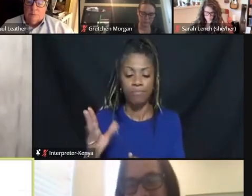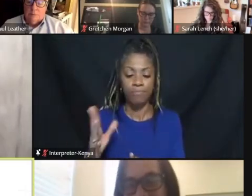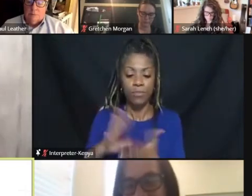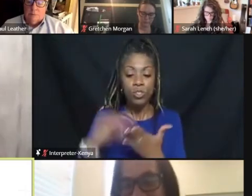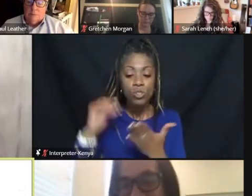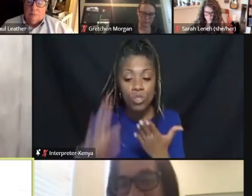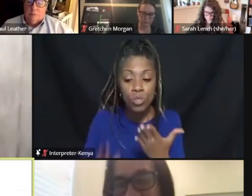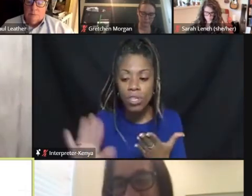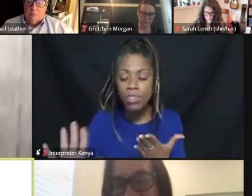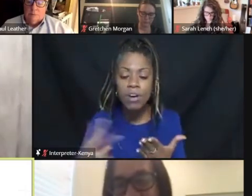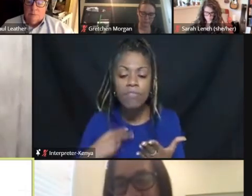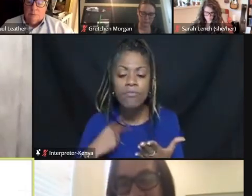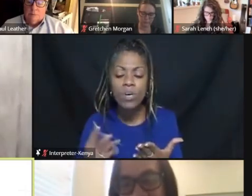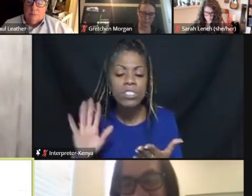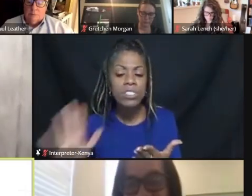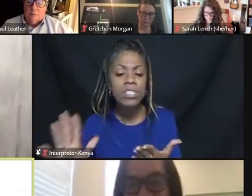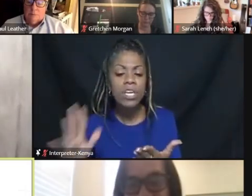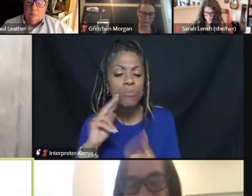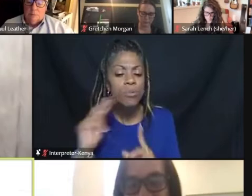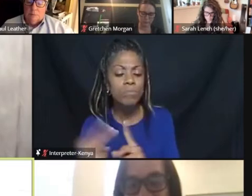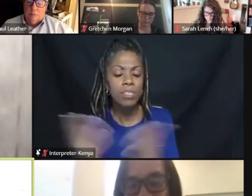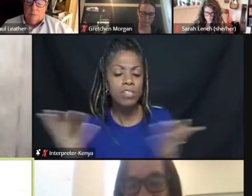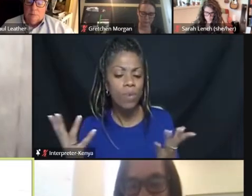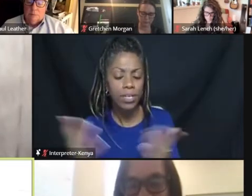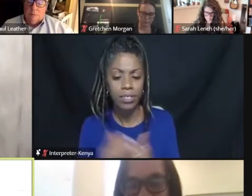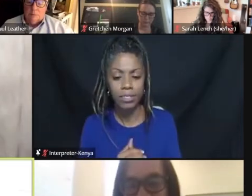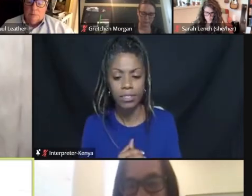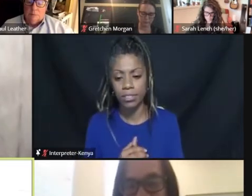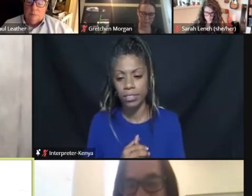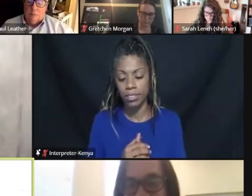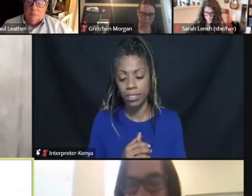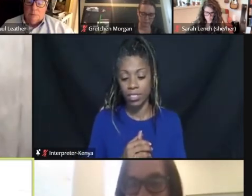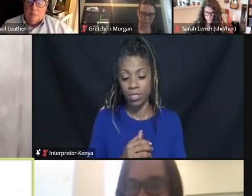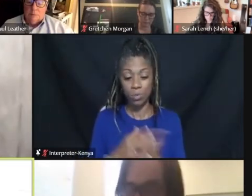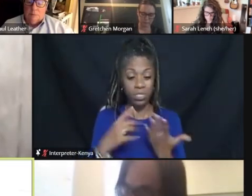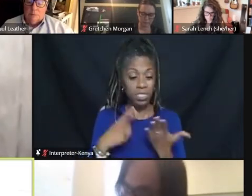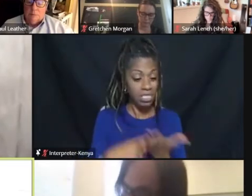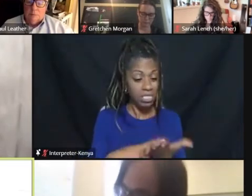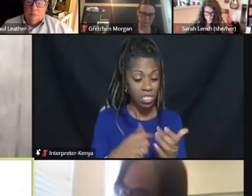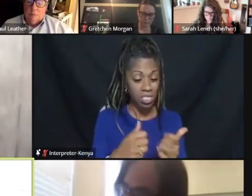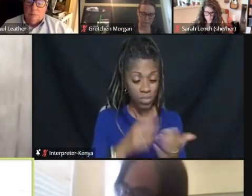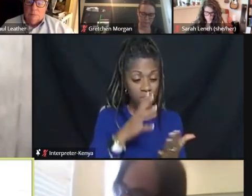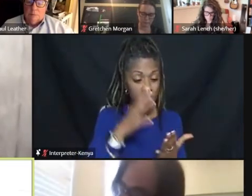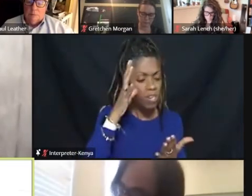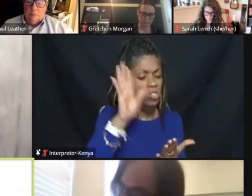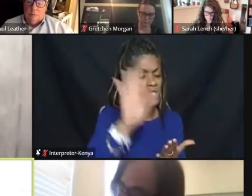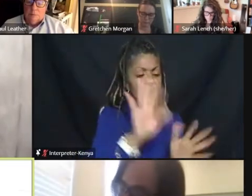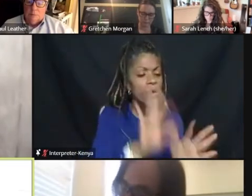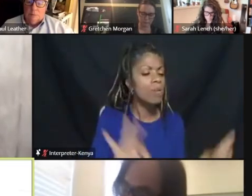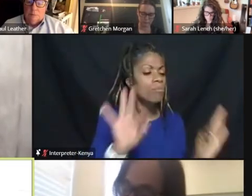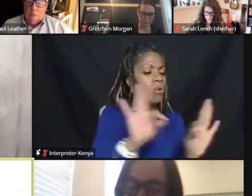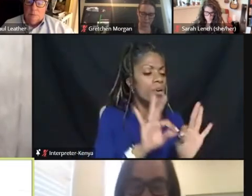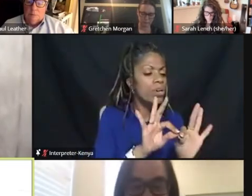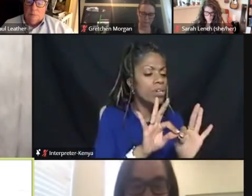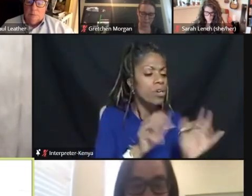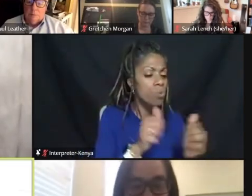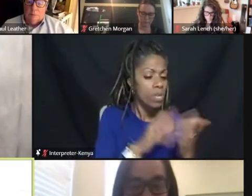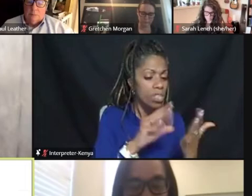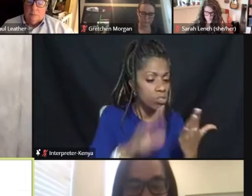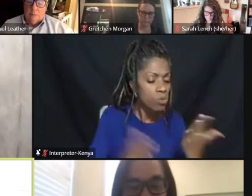we also discussed with parents what they valued in students, and our